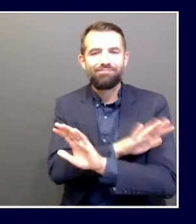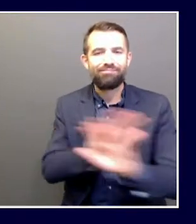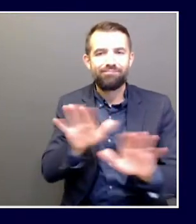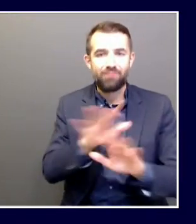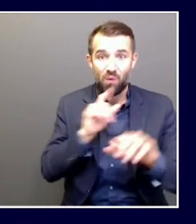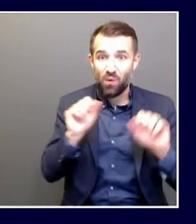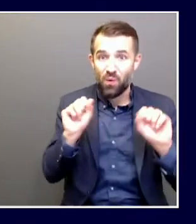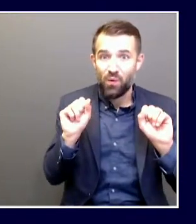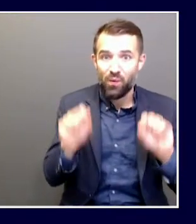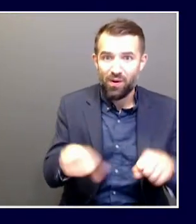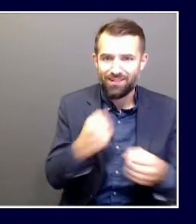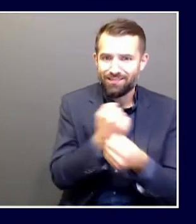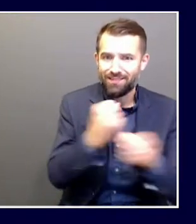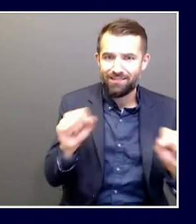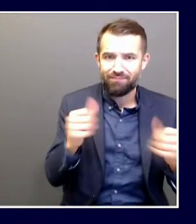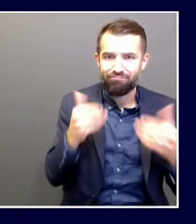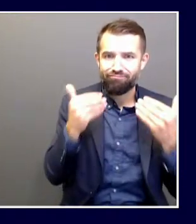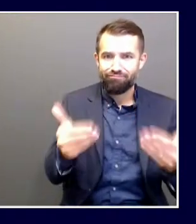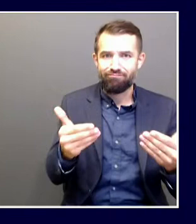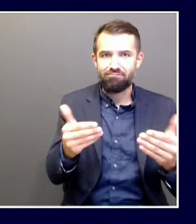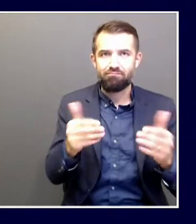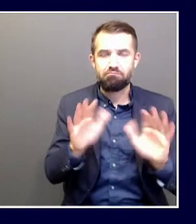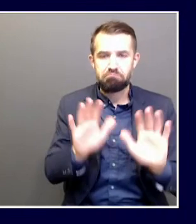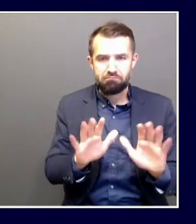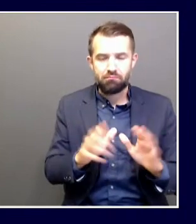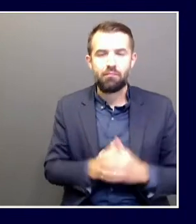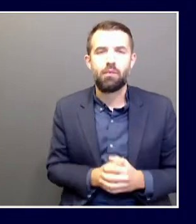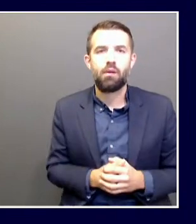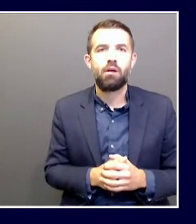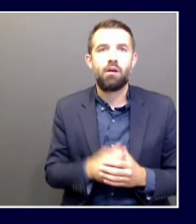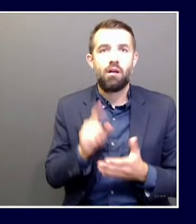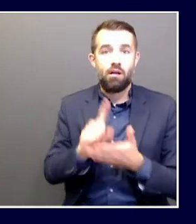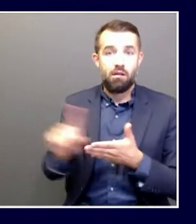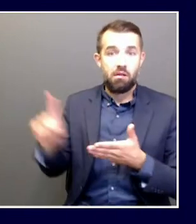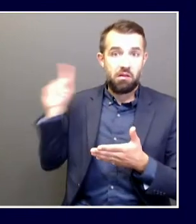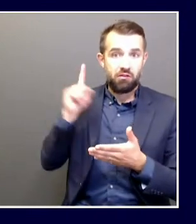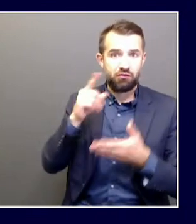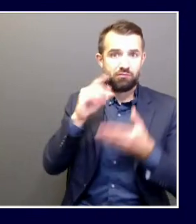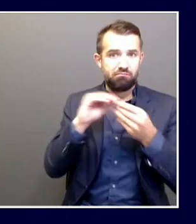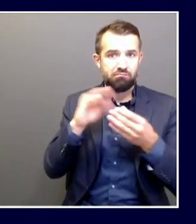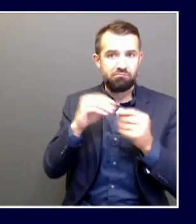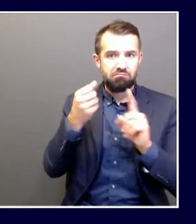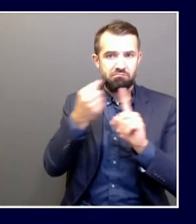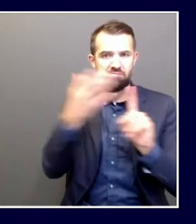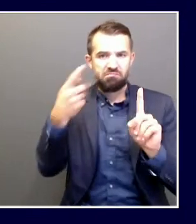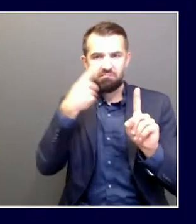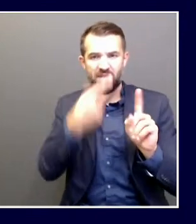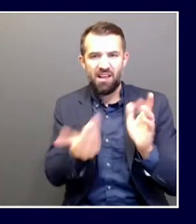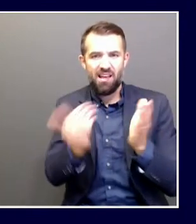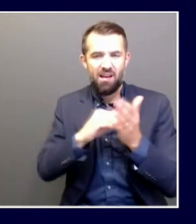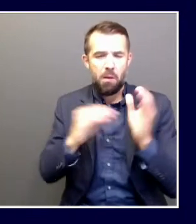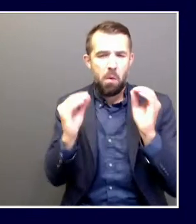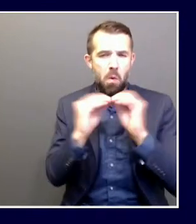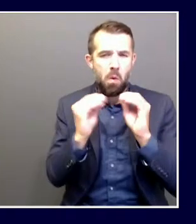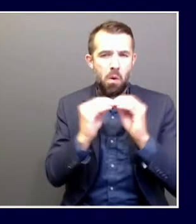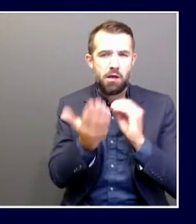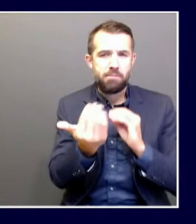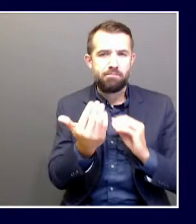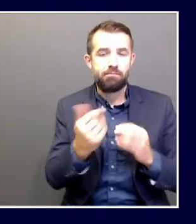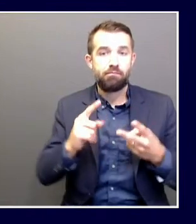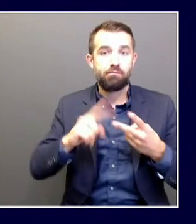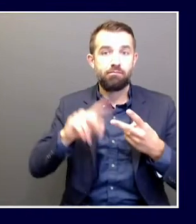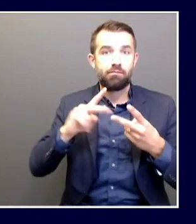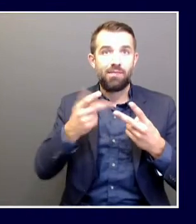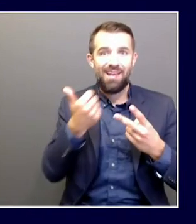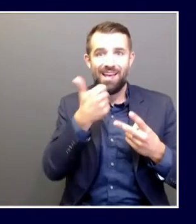why pregnant women should get vaccinated. And then also if you have any data on vaccination rates or cases in